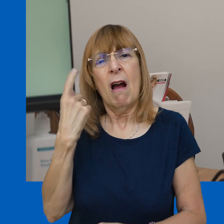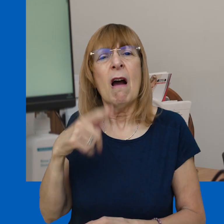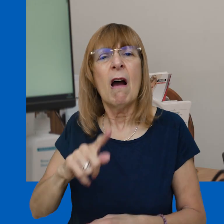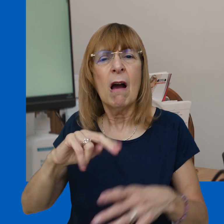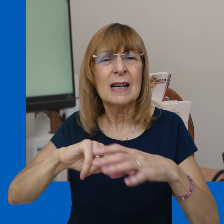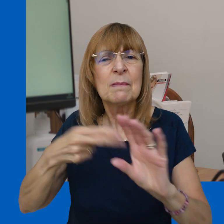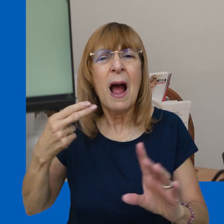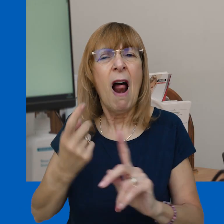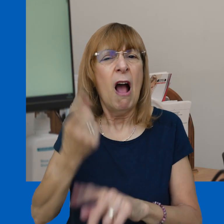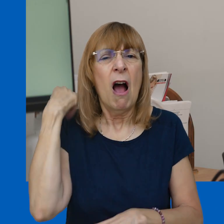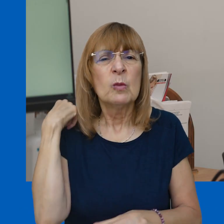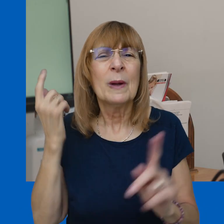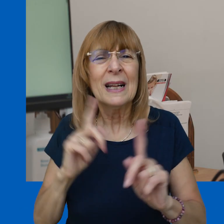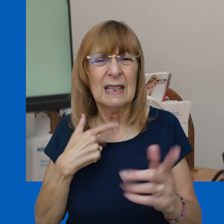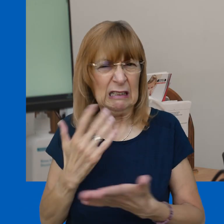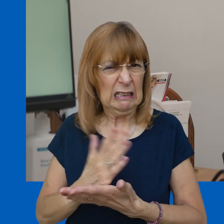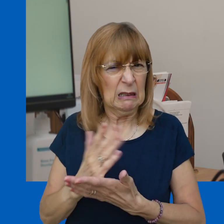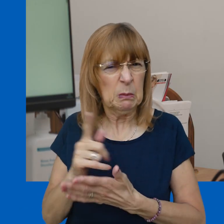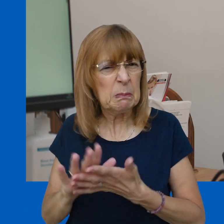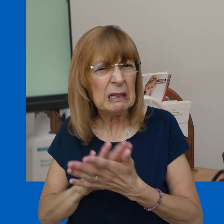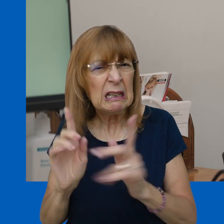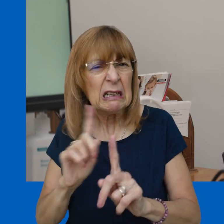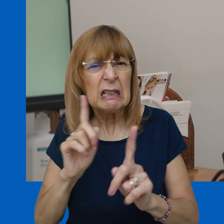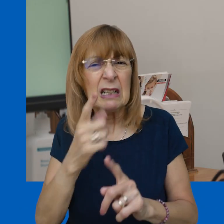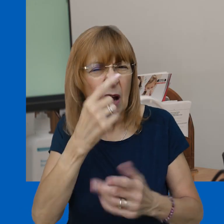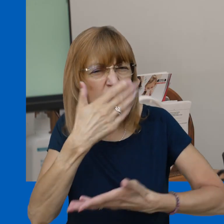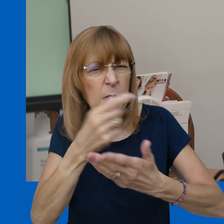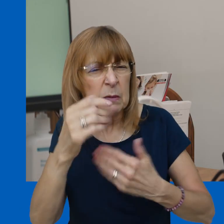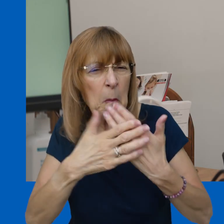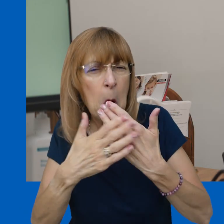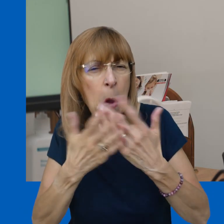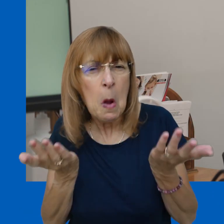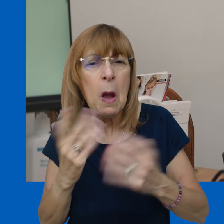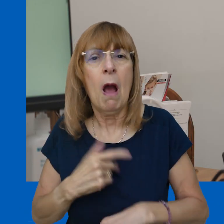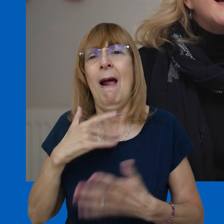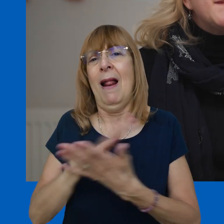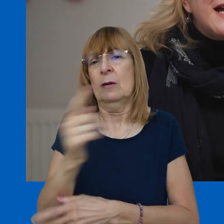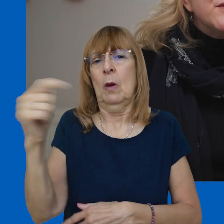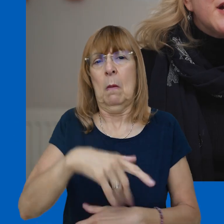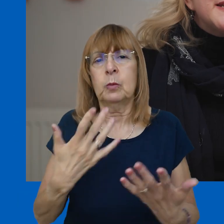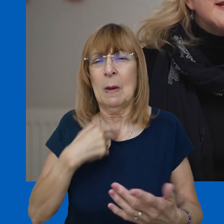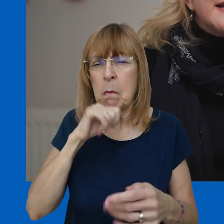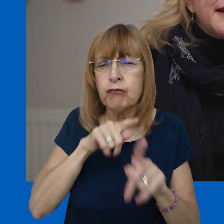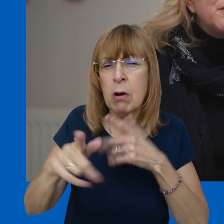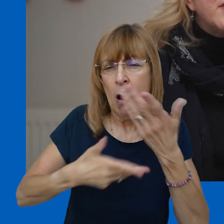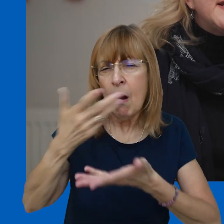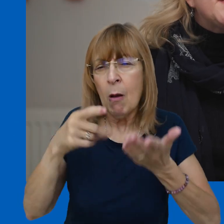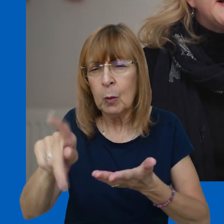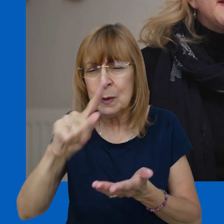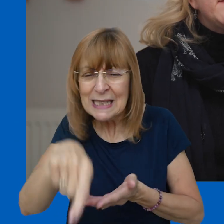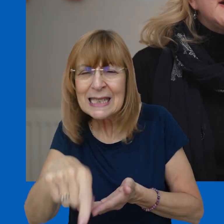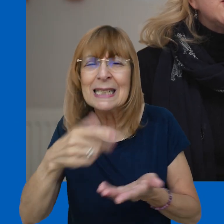this invitation about cervical screening last week and I'm not sure what it means. Can you tell me a bit more about it? I'm glad you've come in today and I will